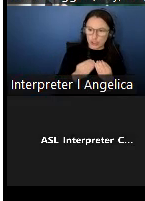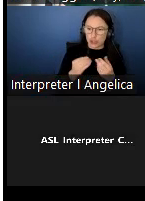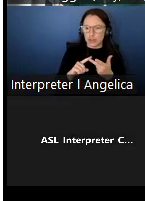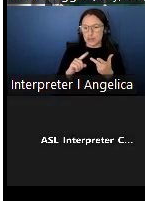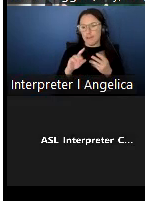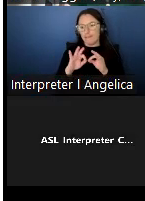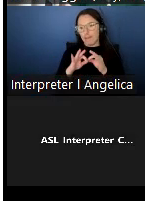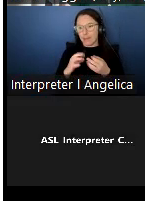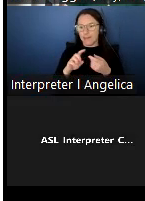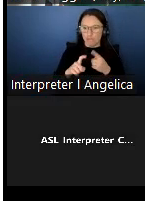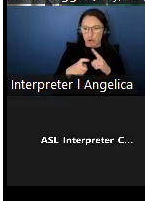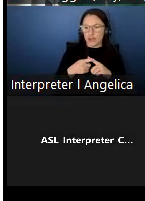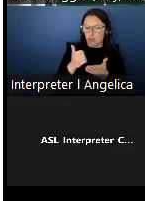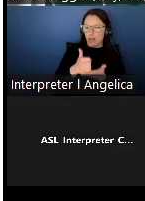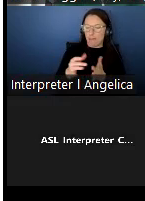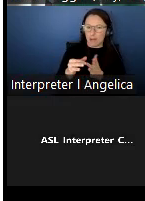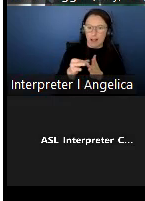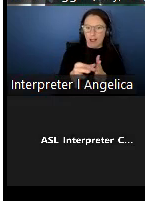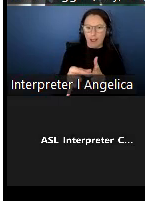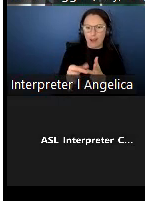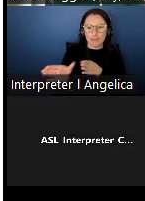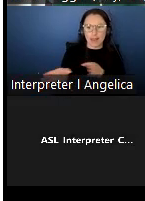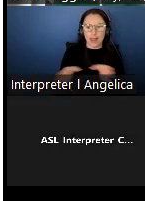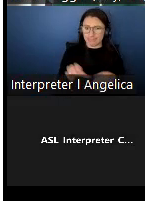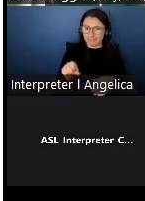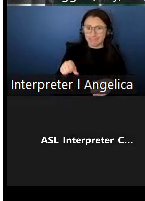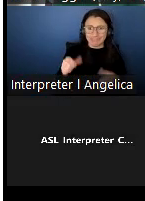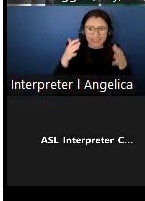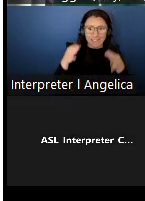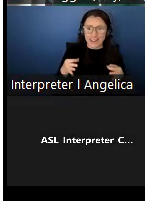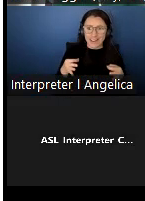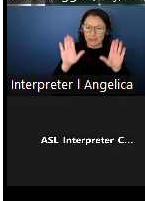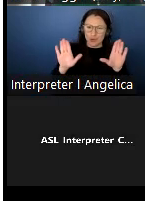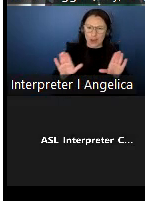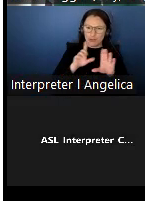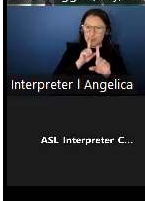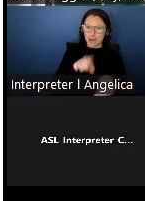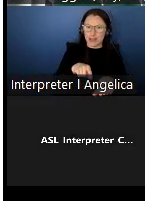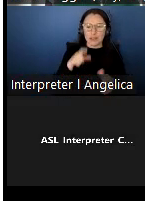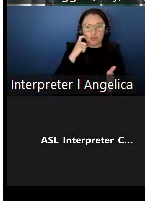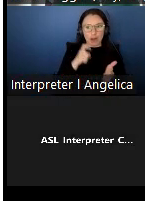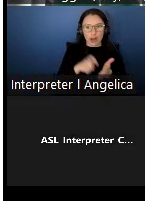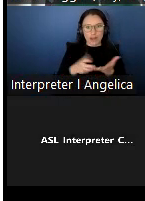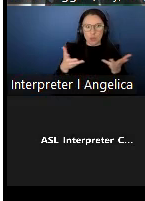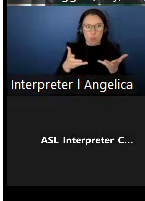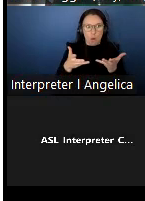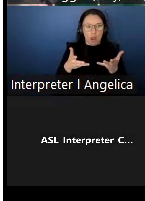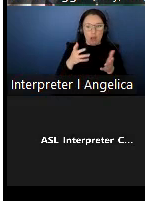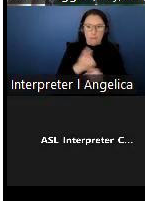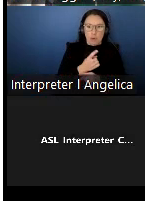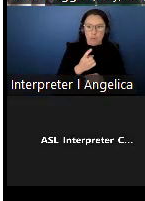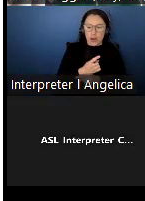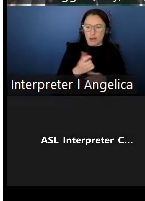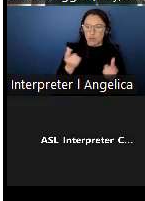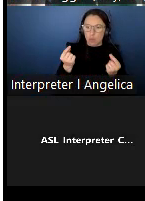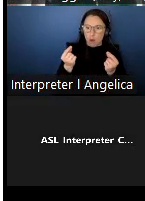Those are all great responses. I think recognizing, what is appropriate to explore